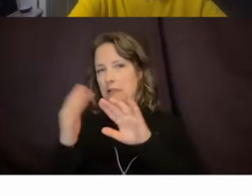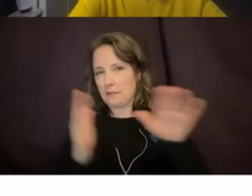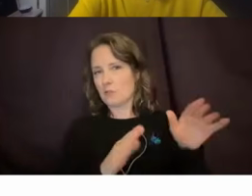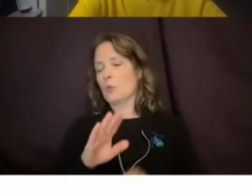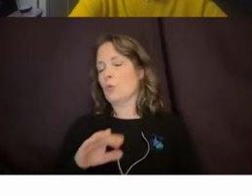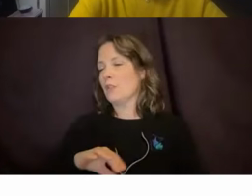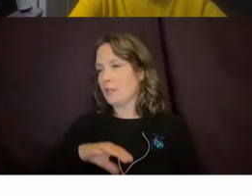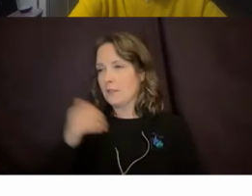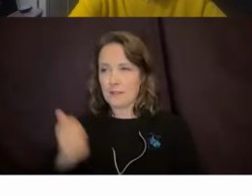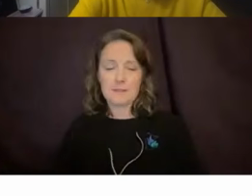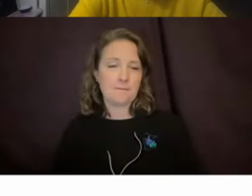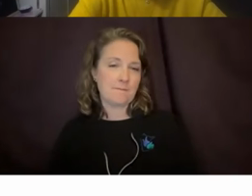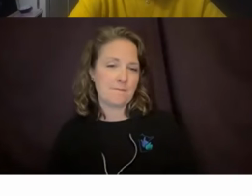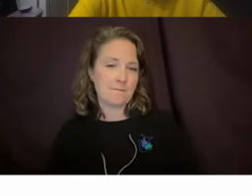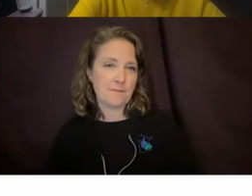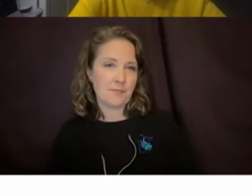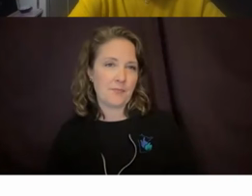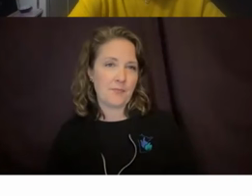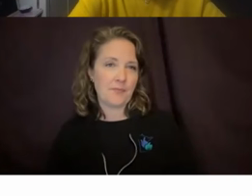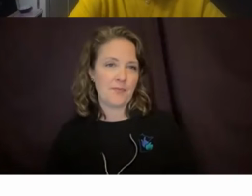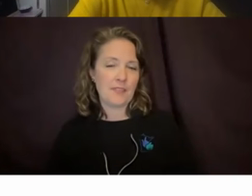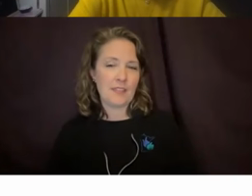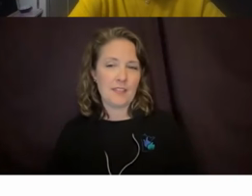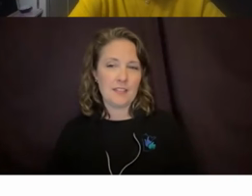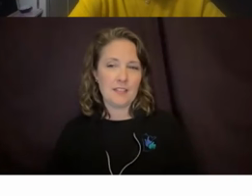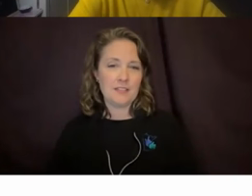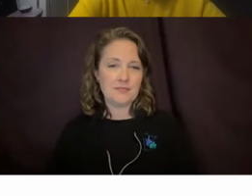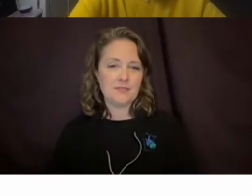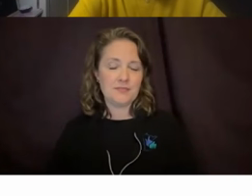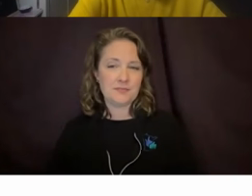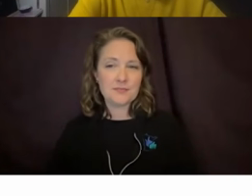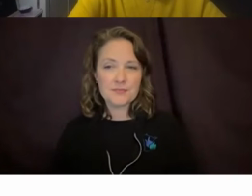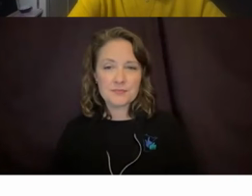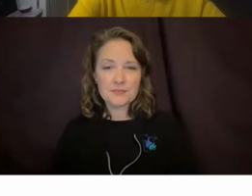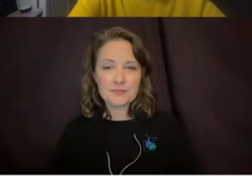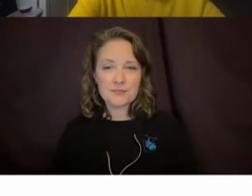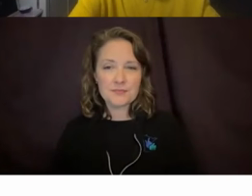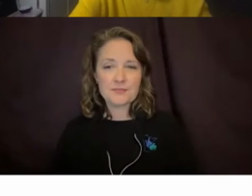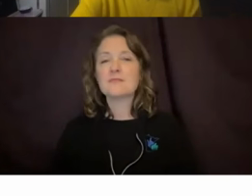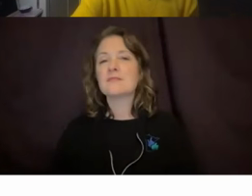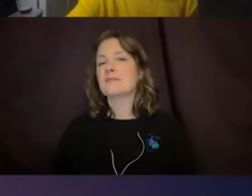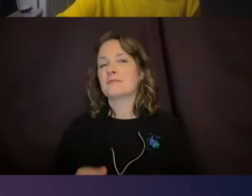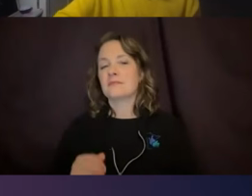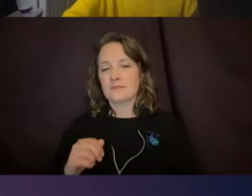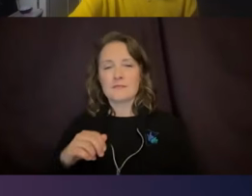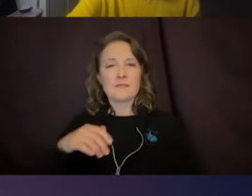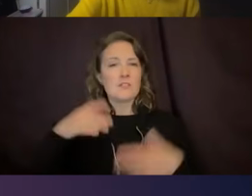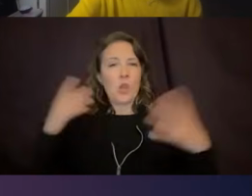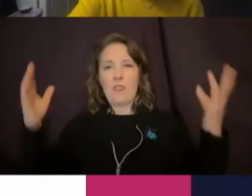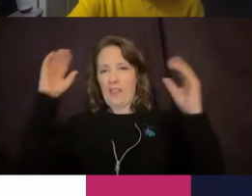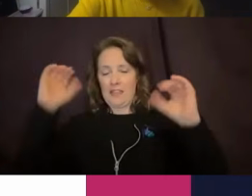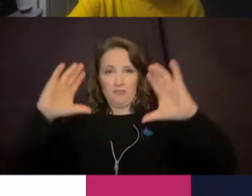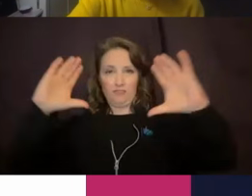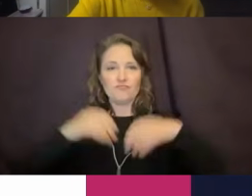time. But yeah, these are some things that we've come up with of, an emotionally safe child,